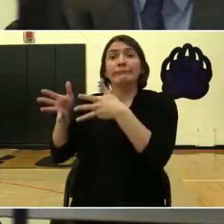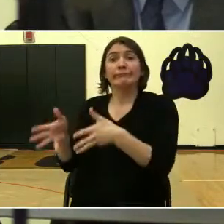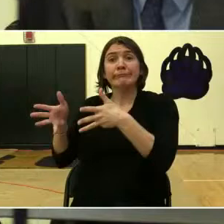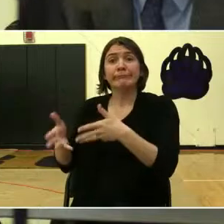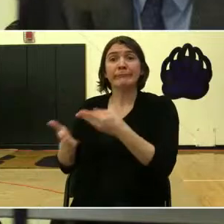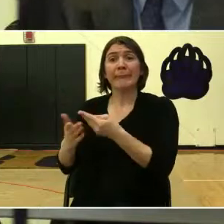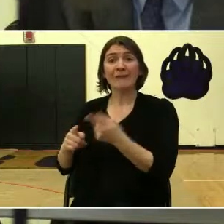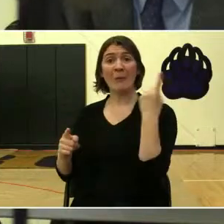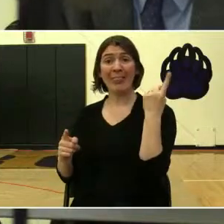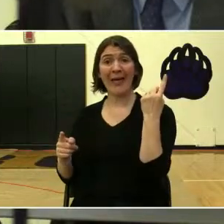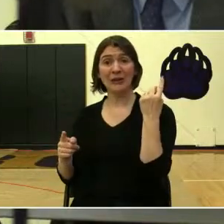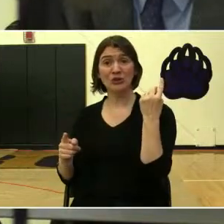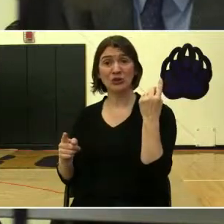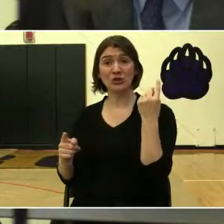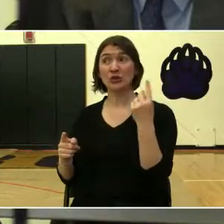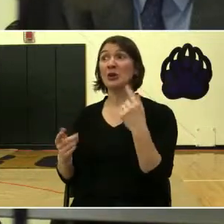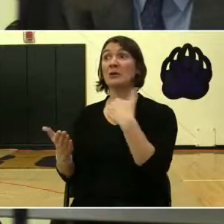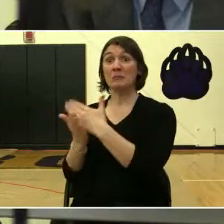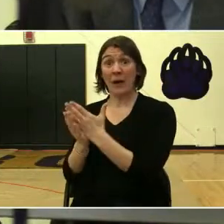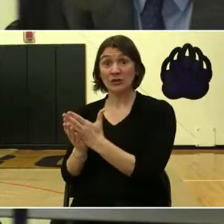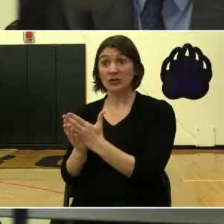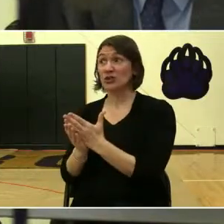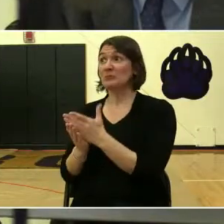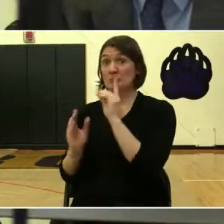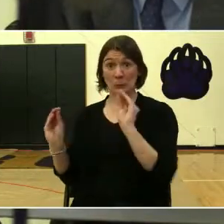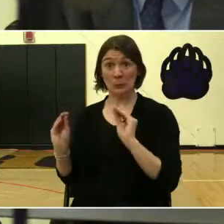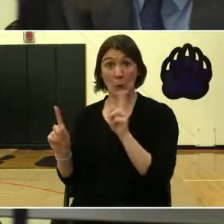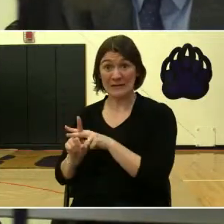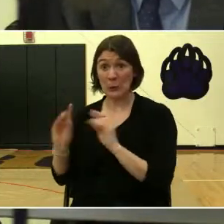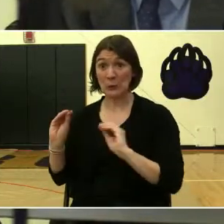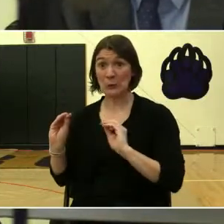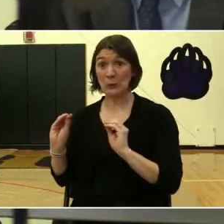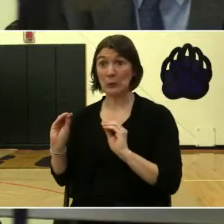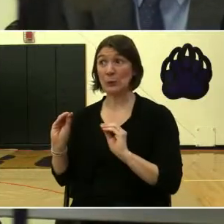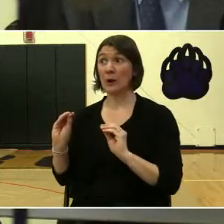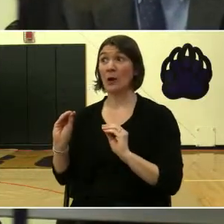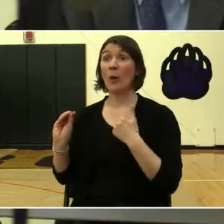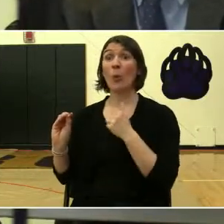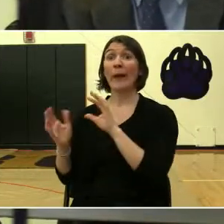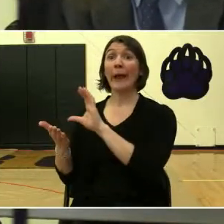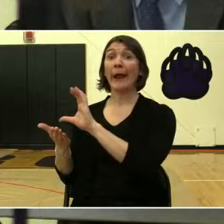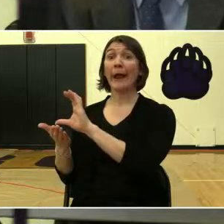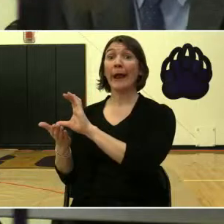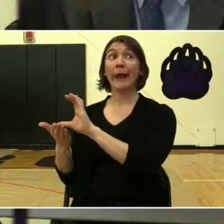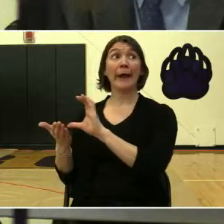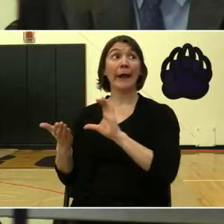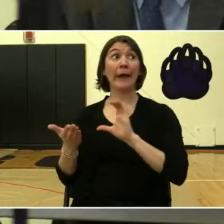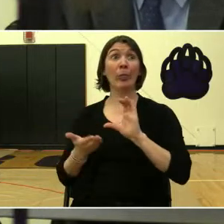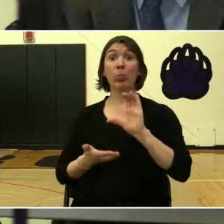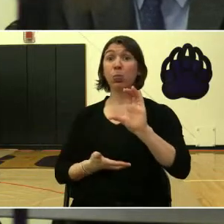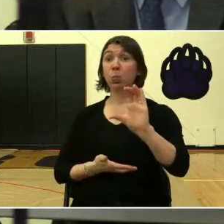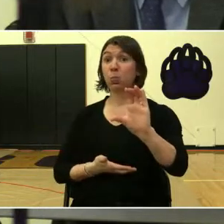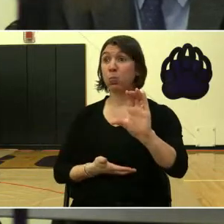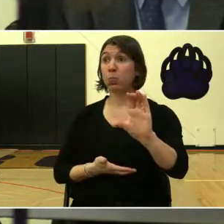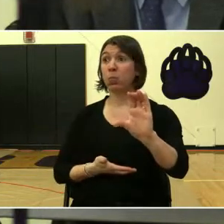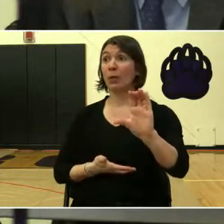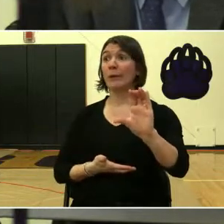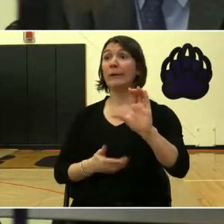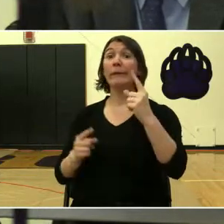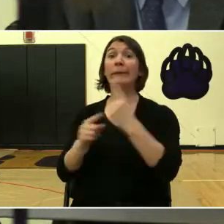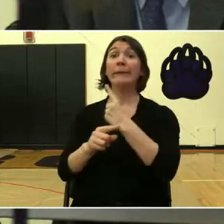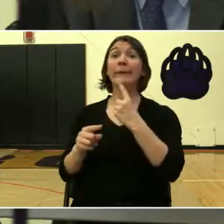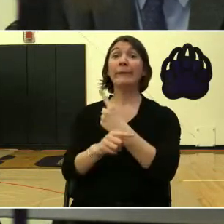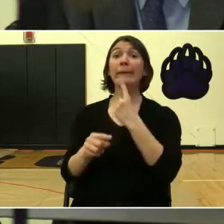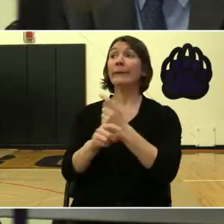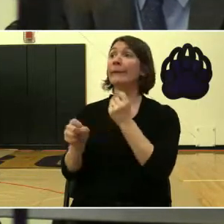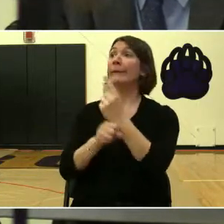funds that we didn't uh aren't budgeted for and we don't want to take those funds and put them into uh things that we use